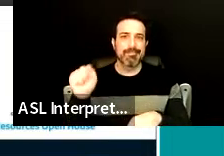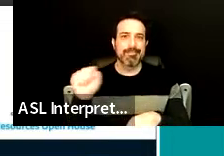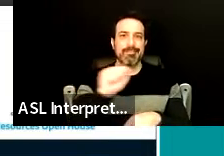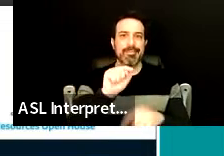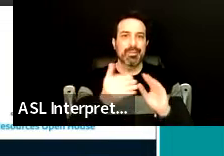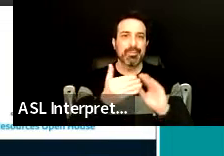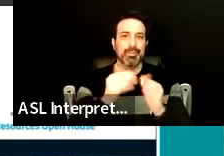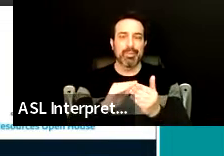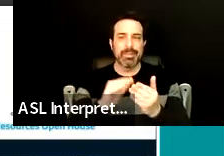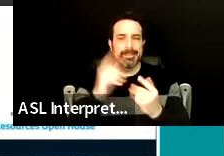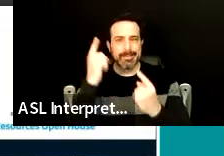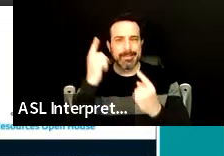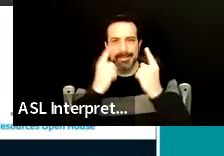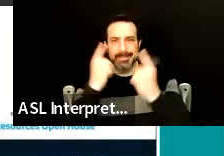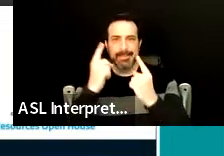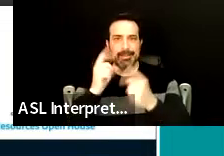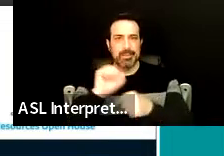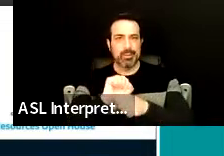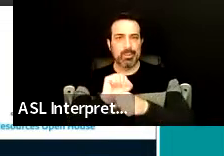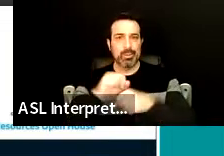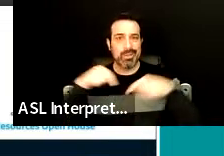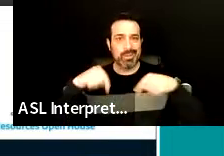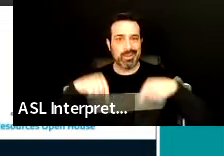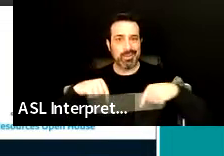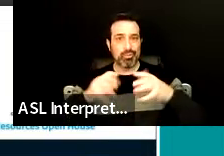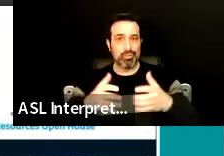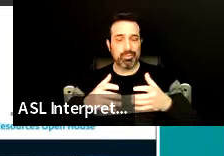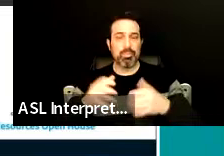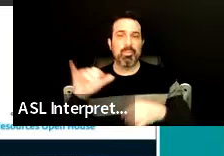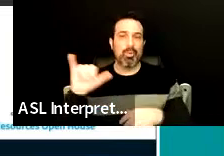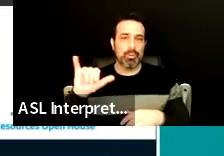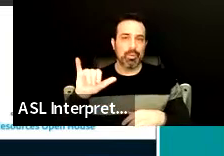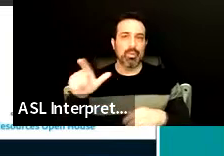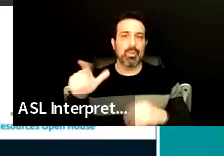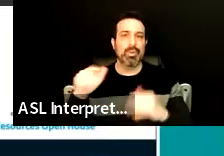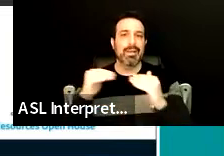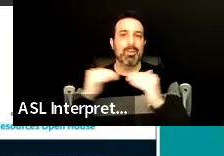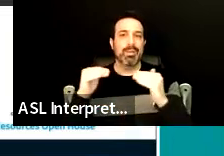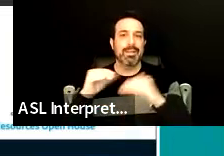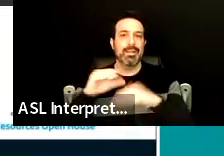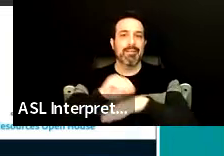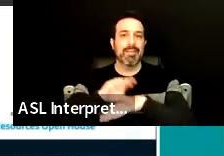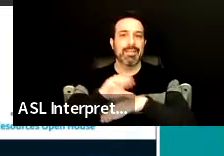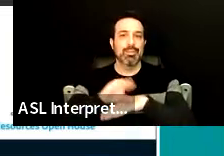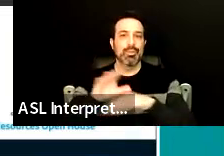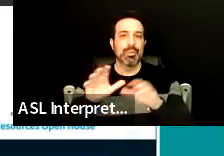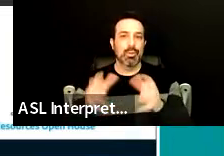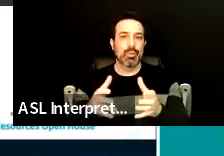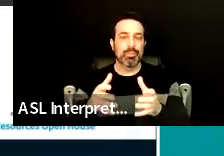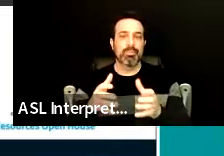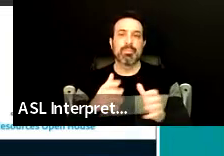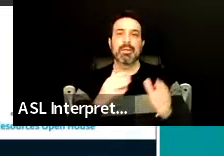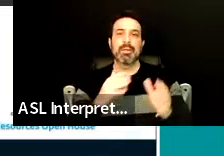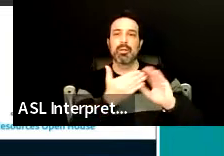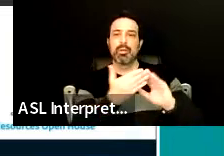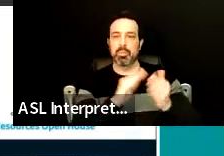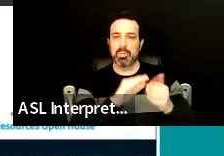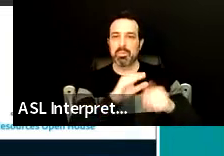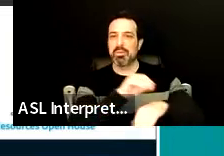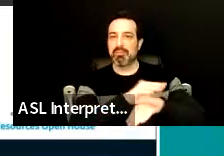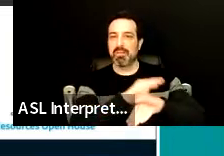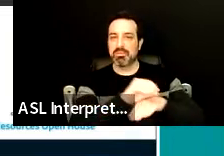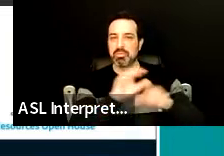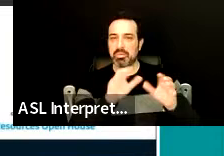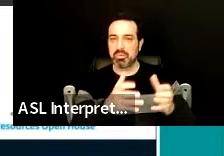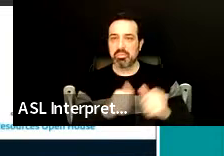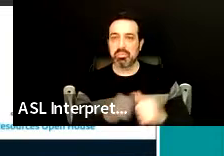taking into account the work that this group is doing, as well as the Equity Advisory Group and the Community Advisory Group.